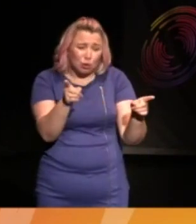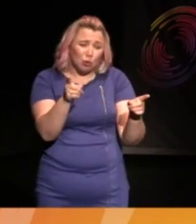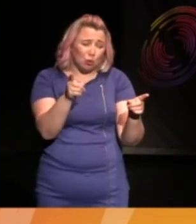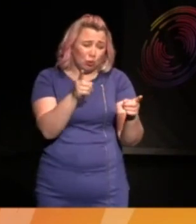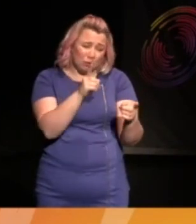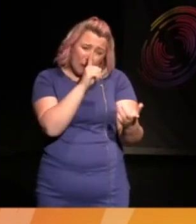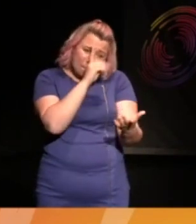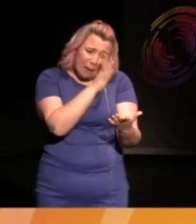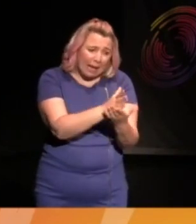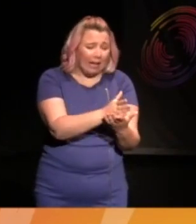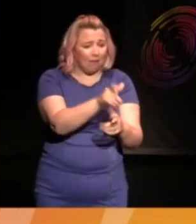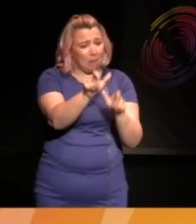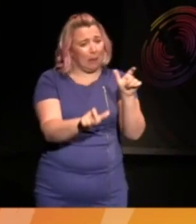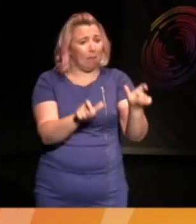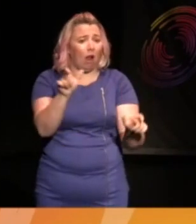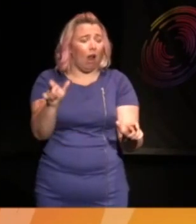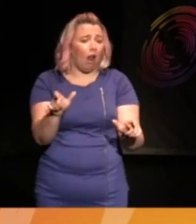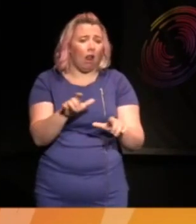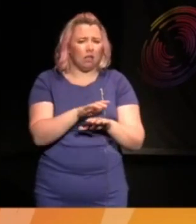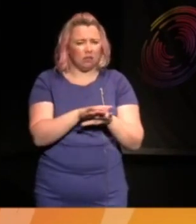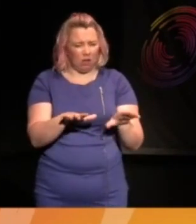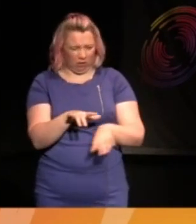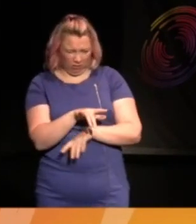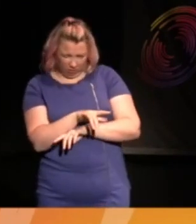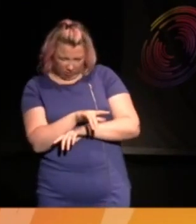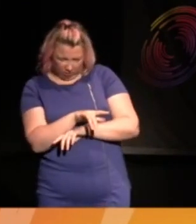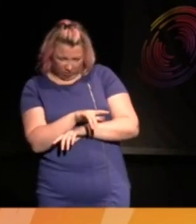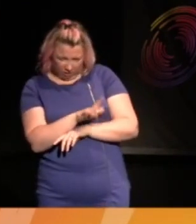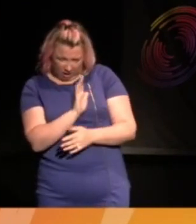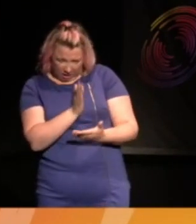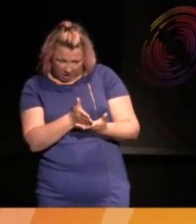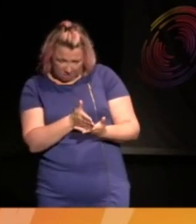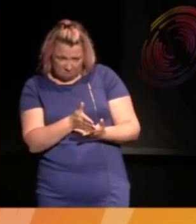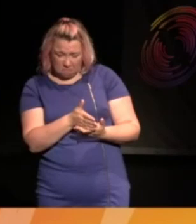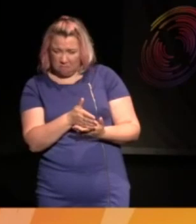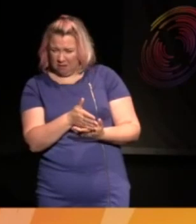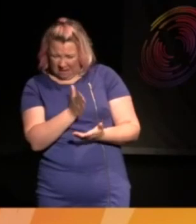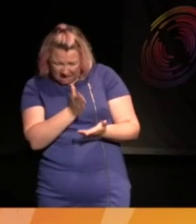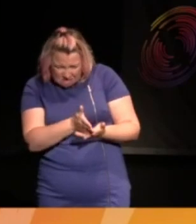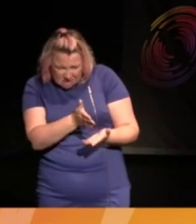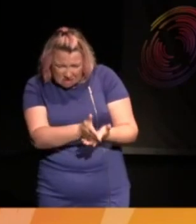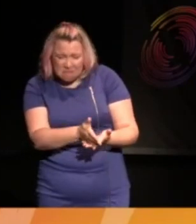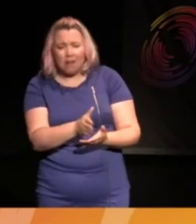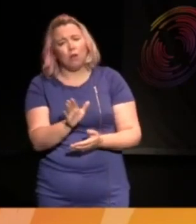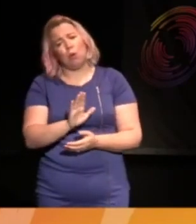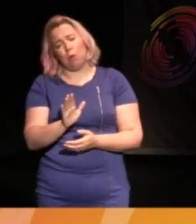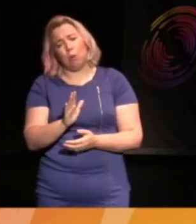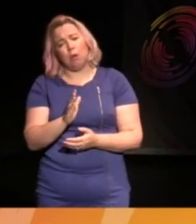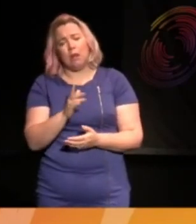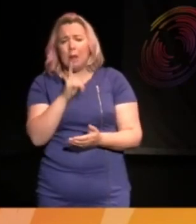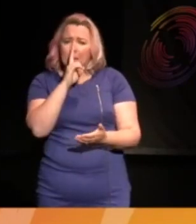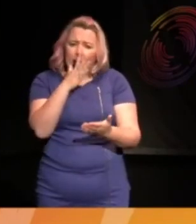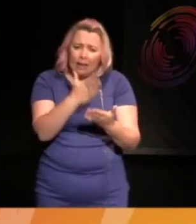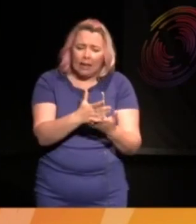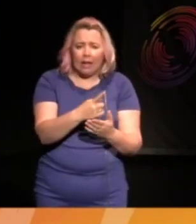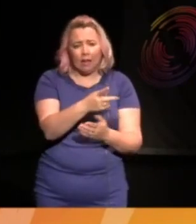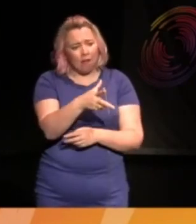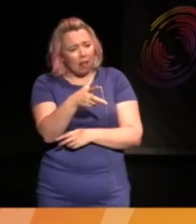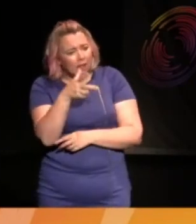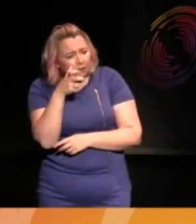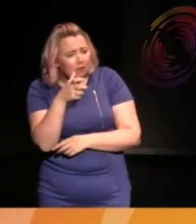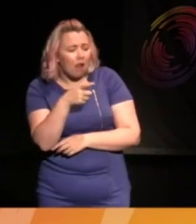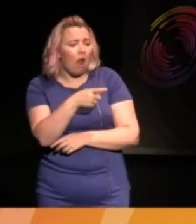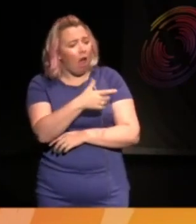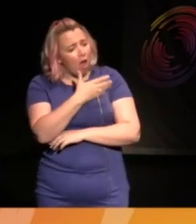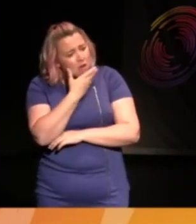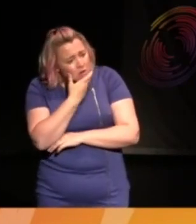something, not to dismiss it in any way, but to listen, and if someone says they